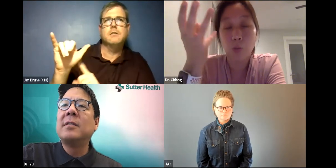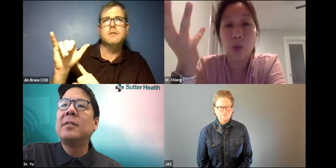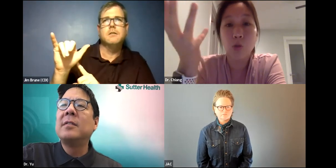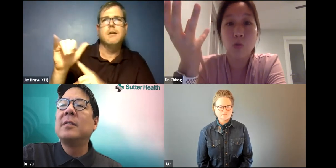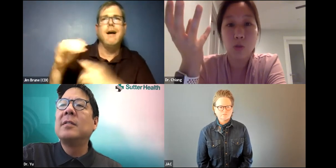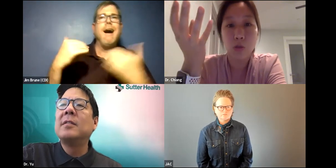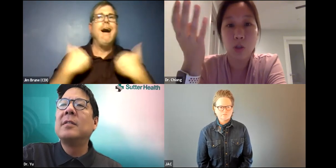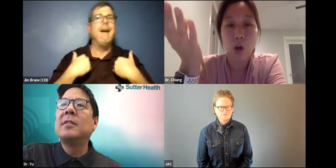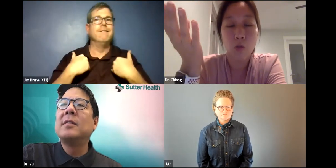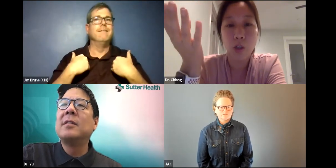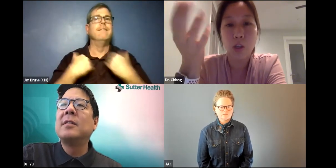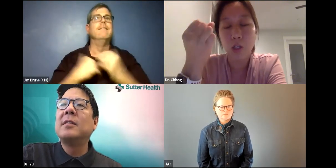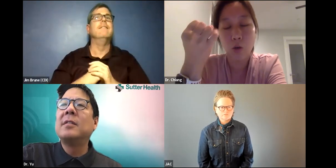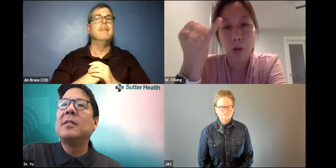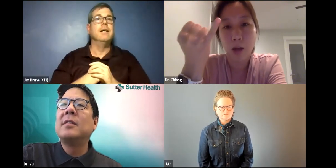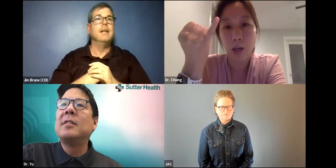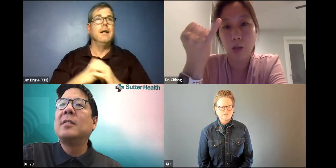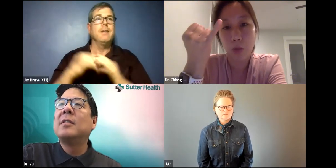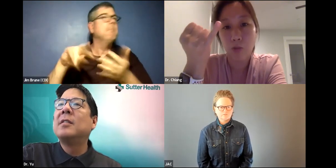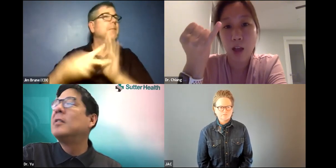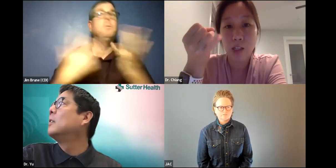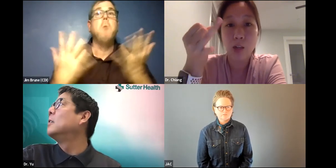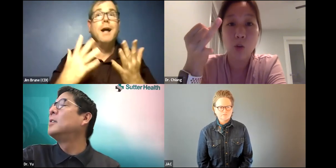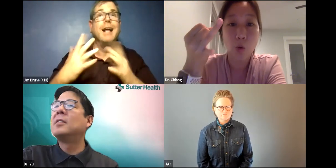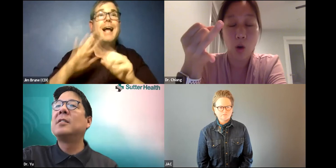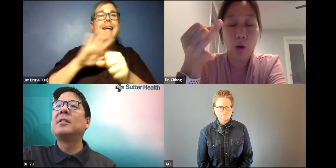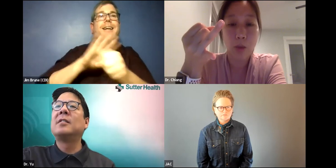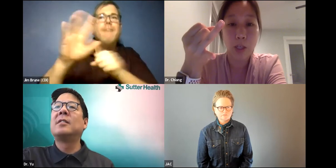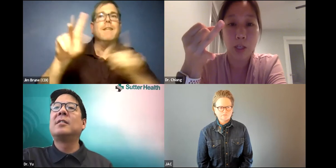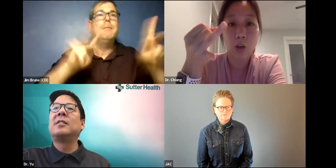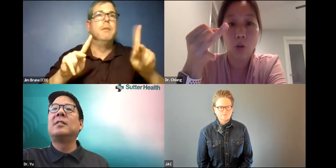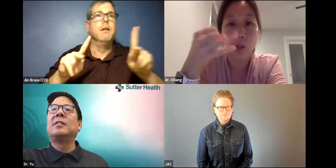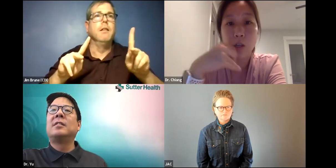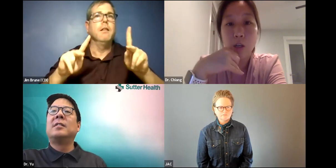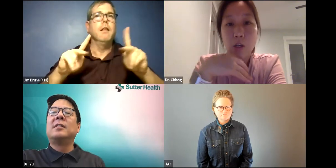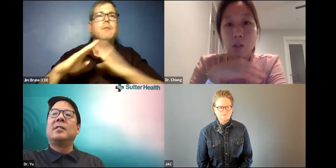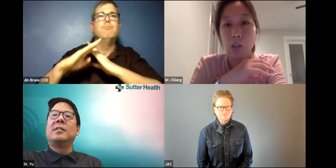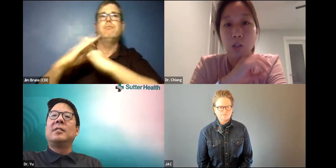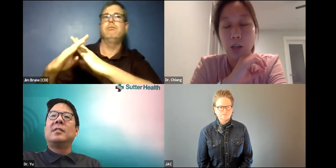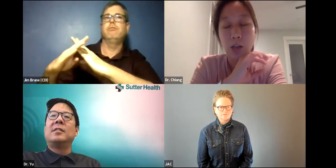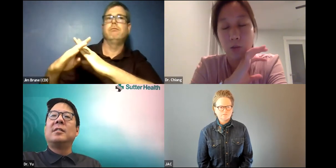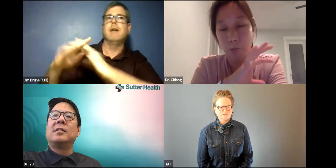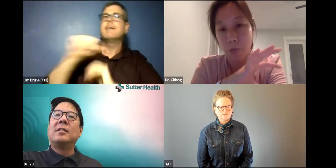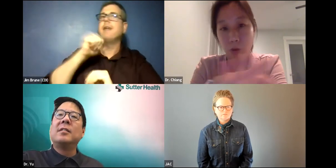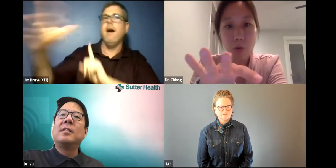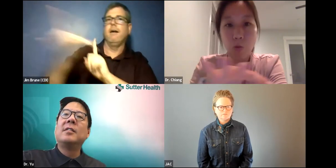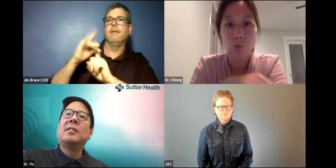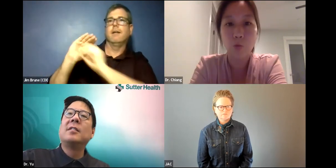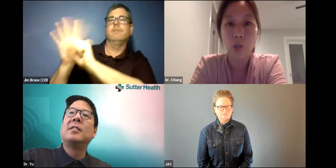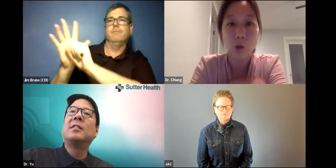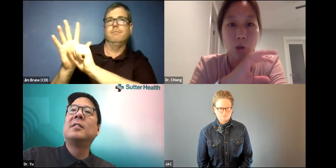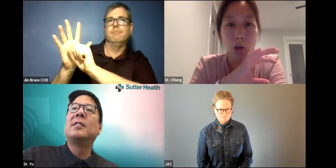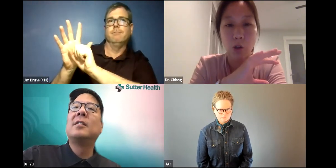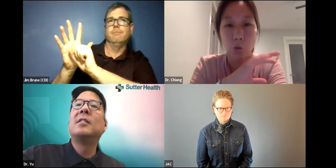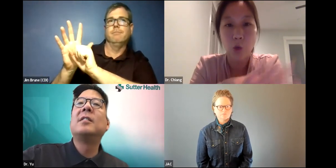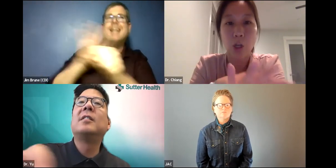are immune to COVID, either by being vaccinated or by getting COVID, such that we